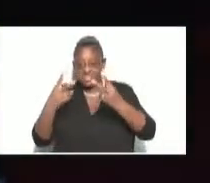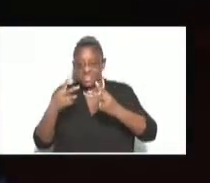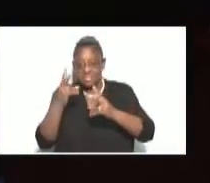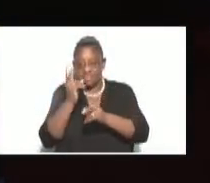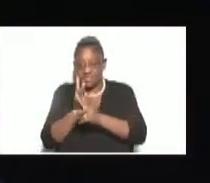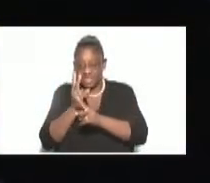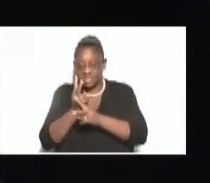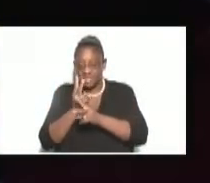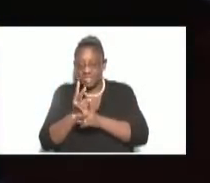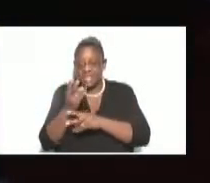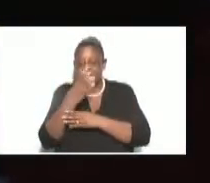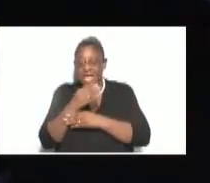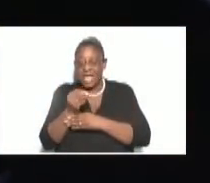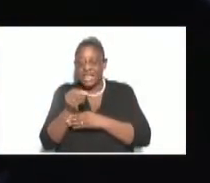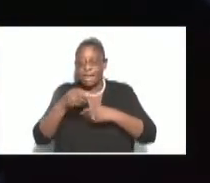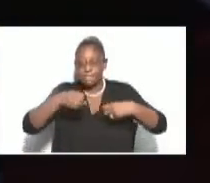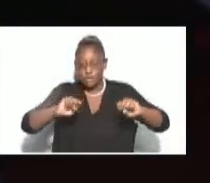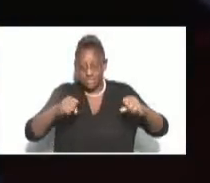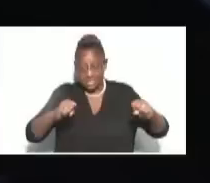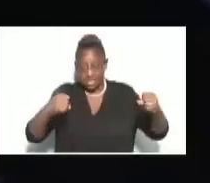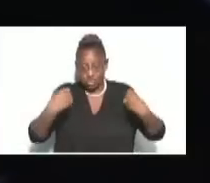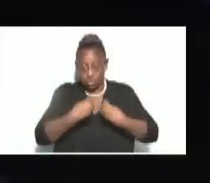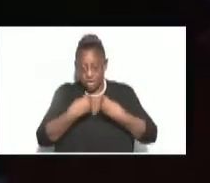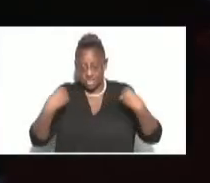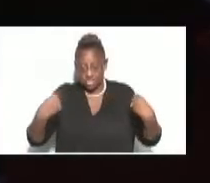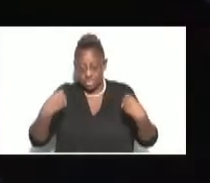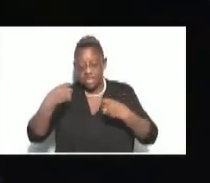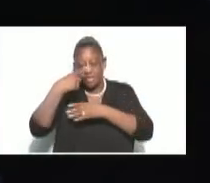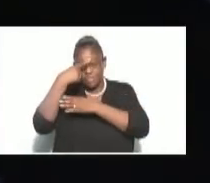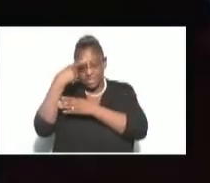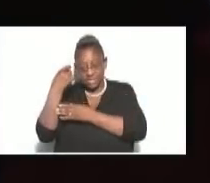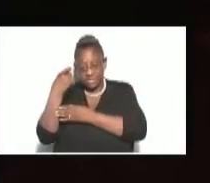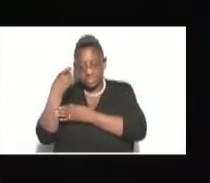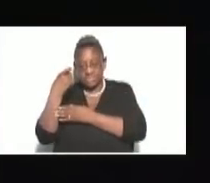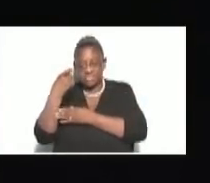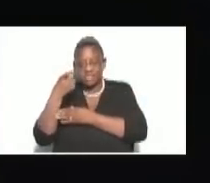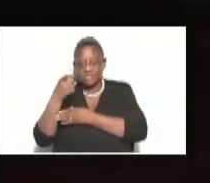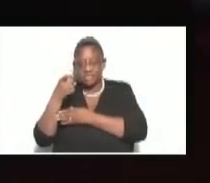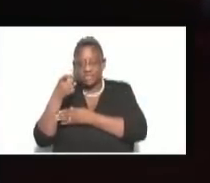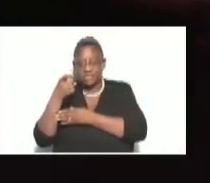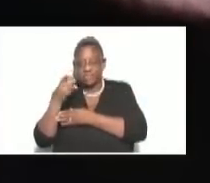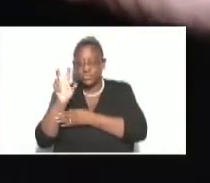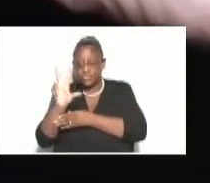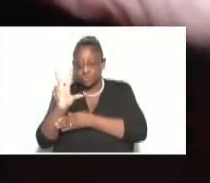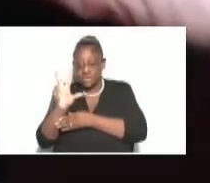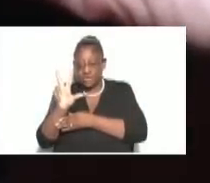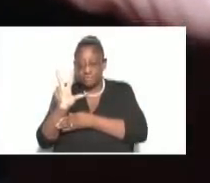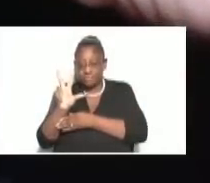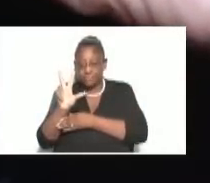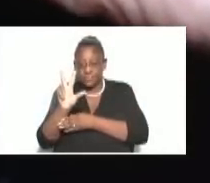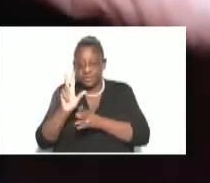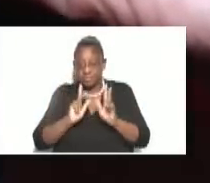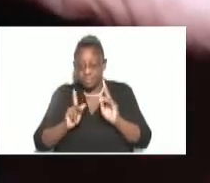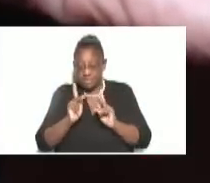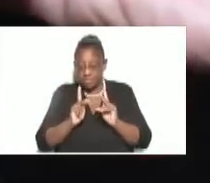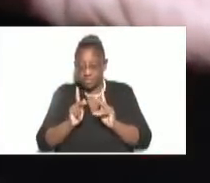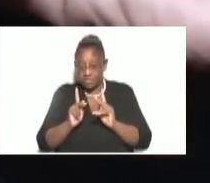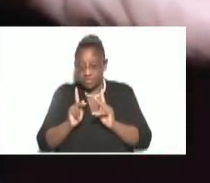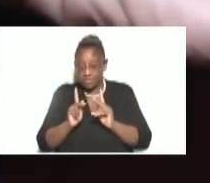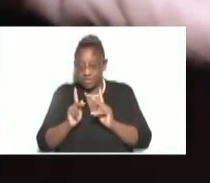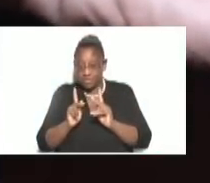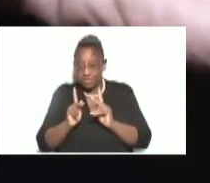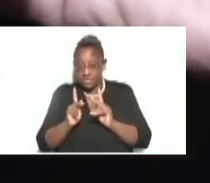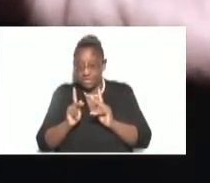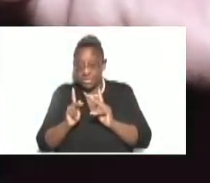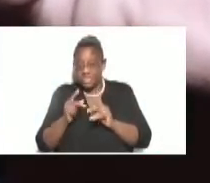and a motorcycle crash. As a result of that crash, three persons, one motorcyclist and